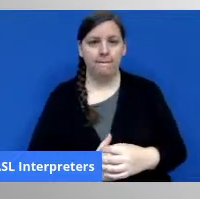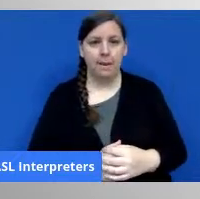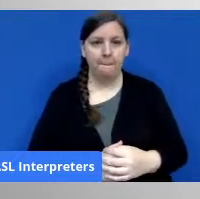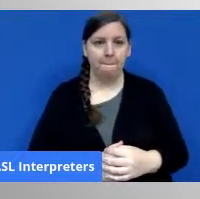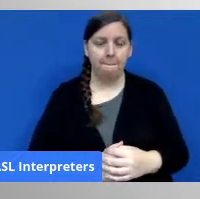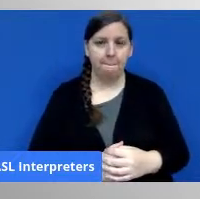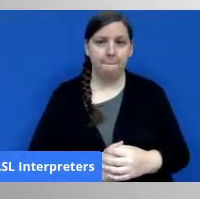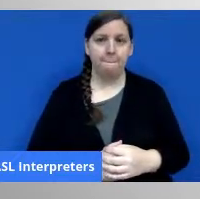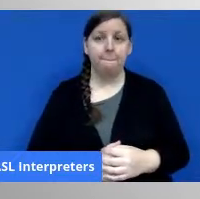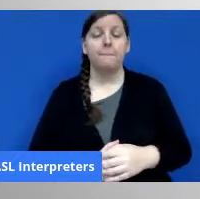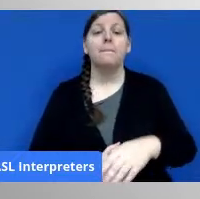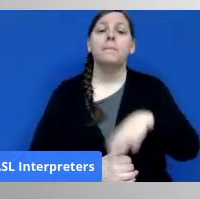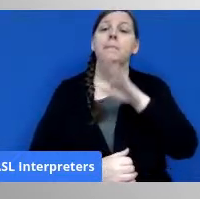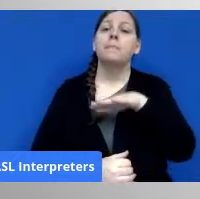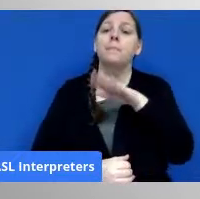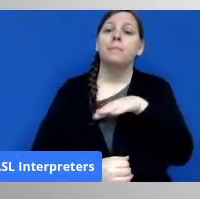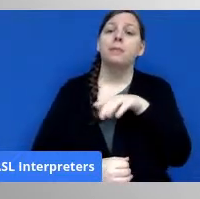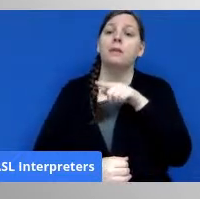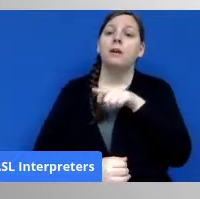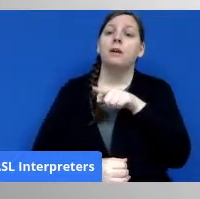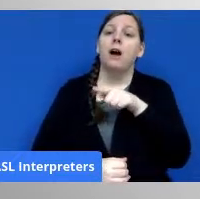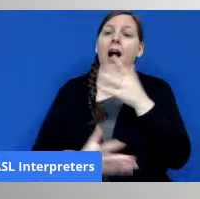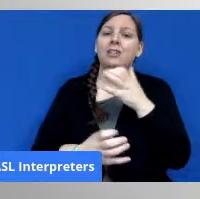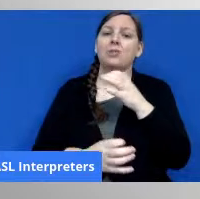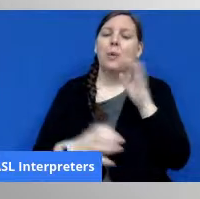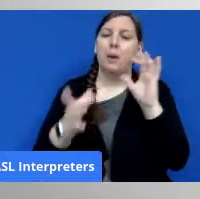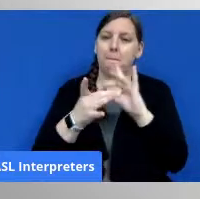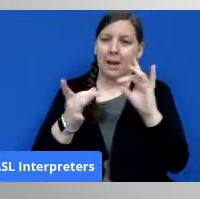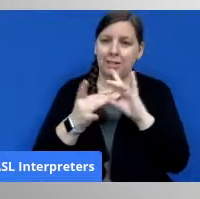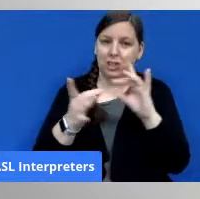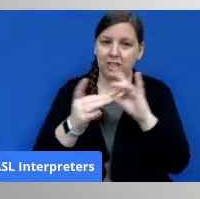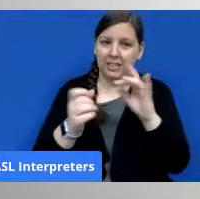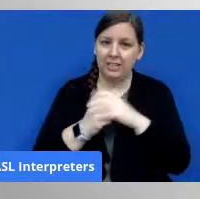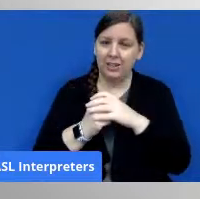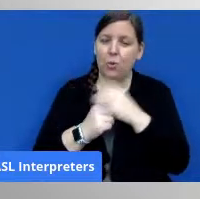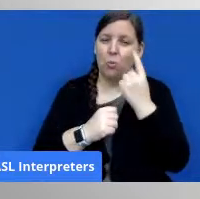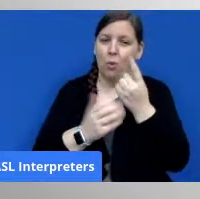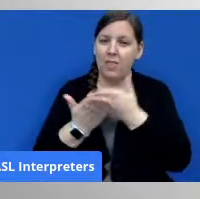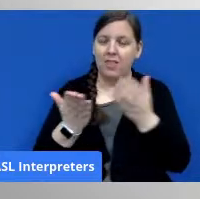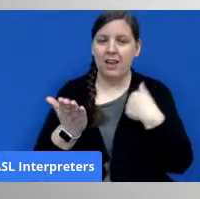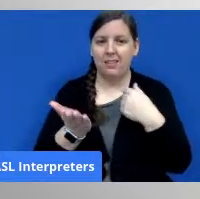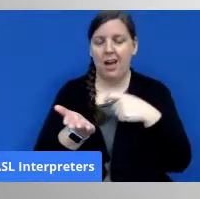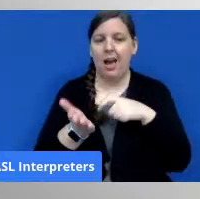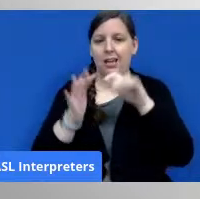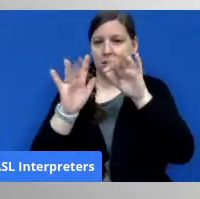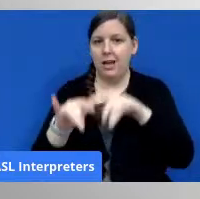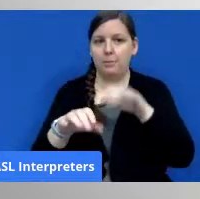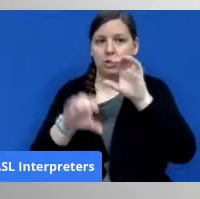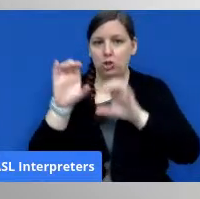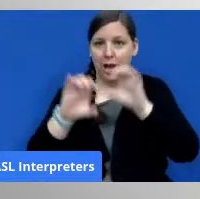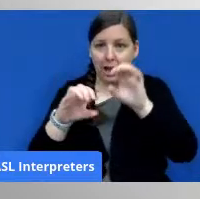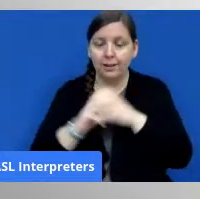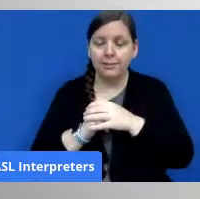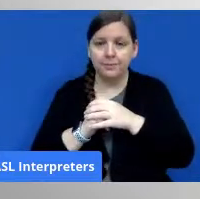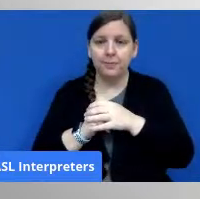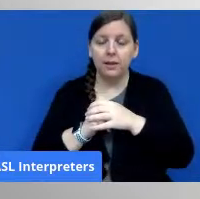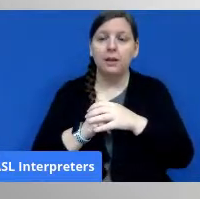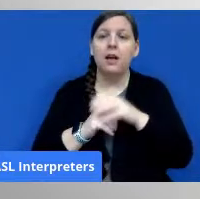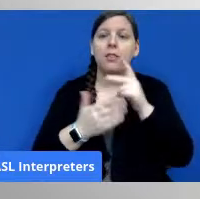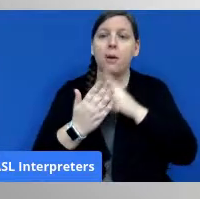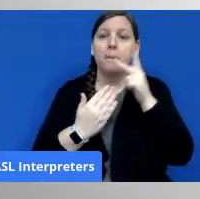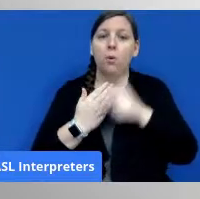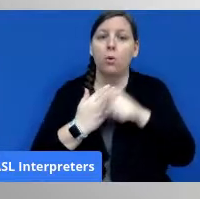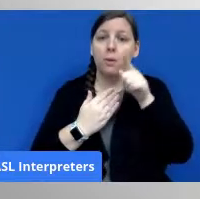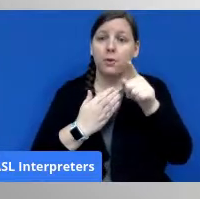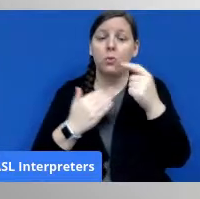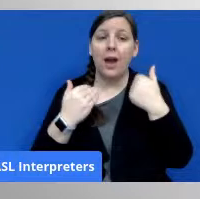Shannon, this is Carol Meyer speaking. Hey, and I just wanted to mention like one thing I wrote here in the chat, but that the program that you have that has the